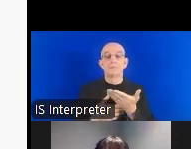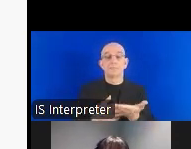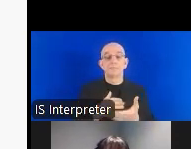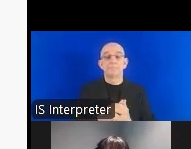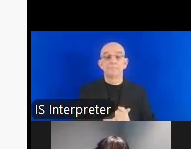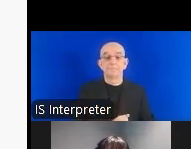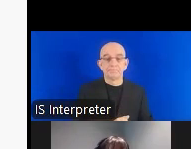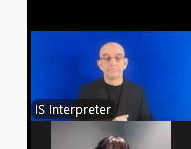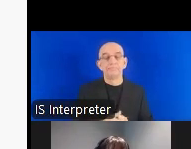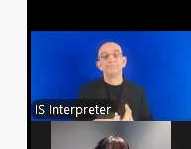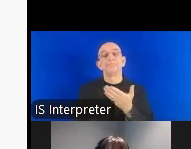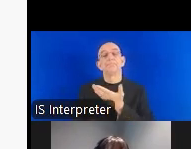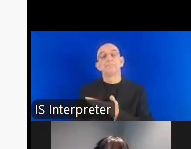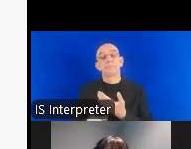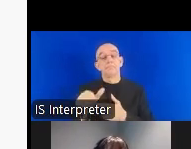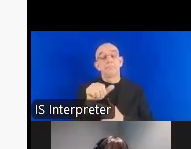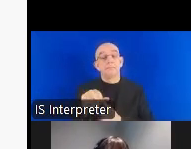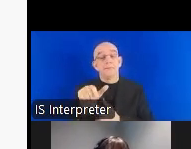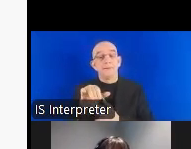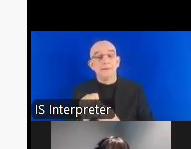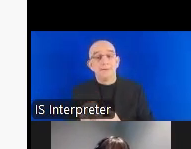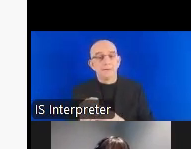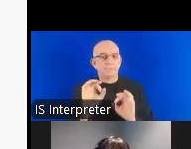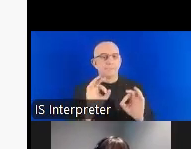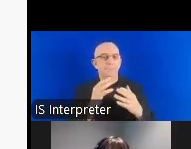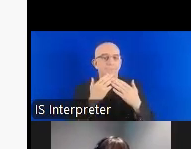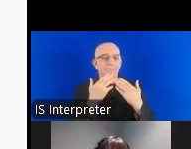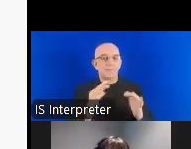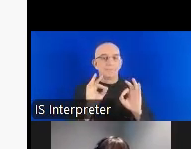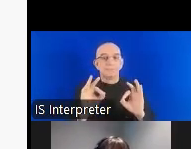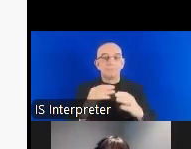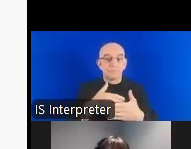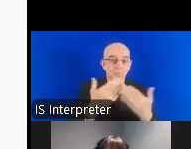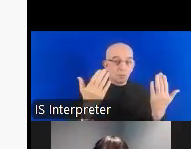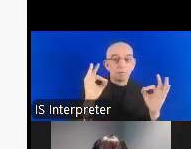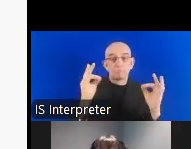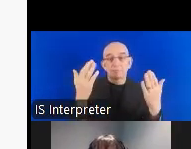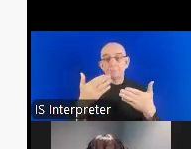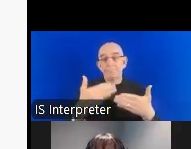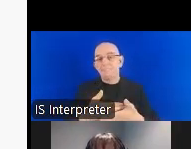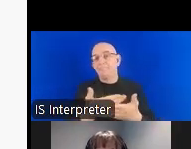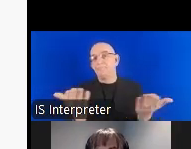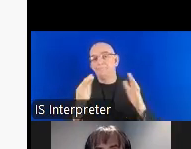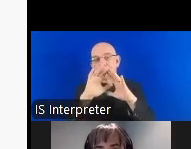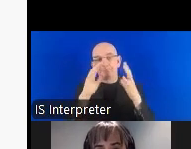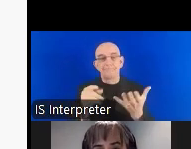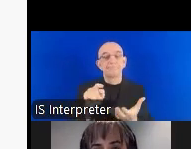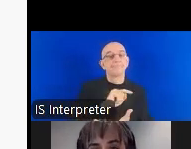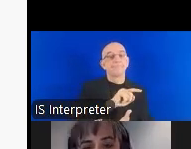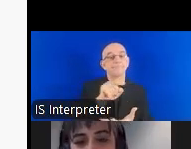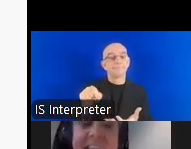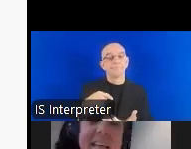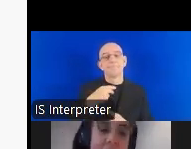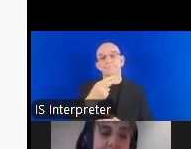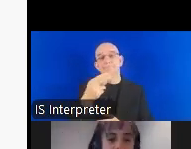Anaïs, and I'm the Disability Inclusion Focal Point for the Global Education Cluster. What stood out to me specifically in the